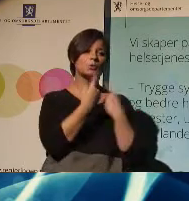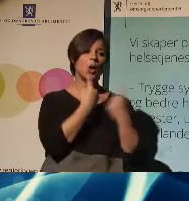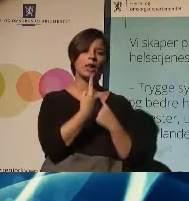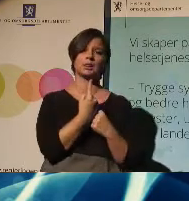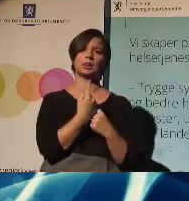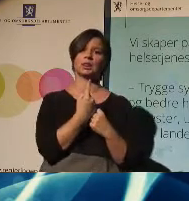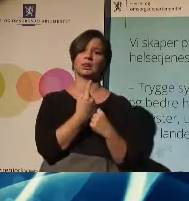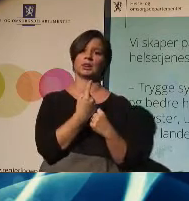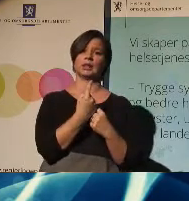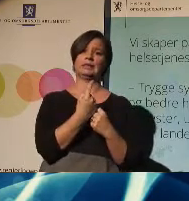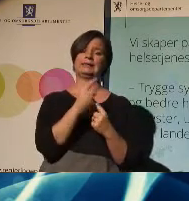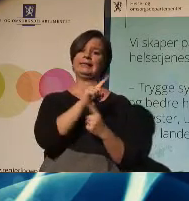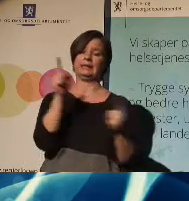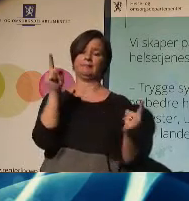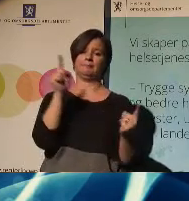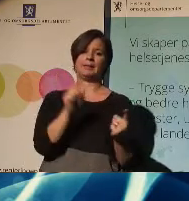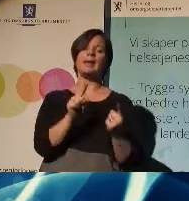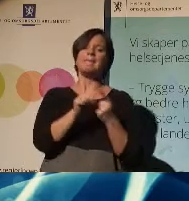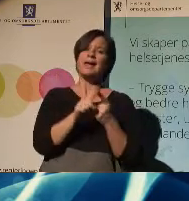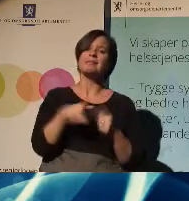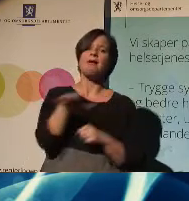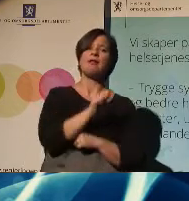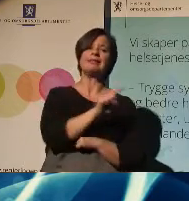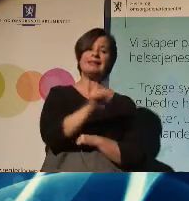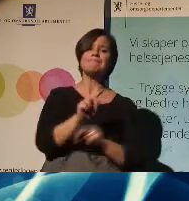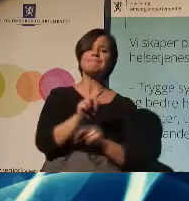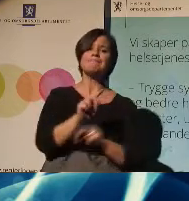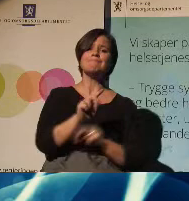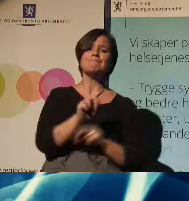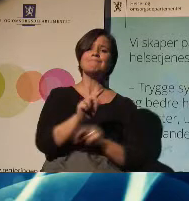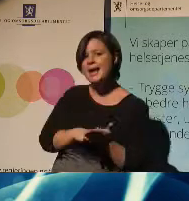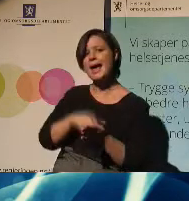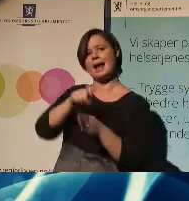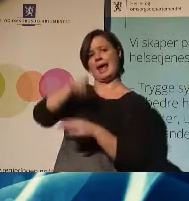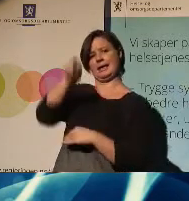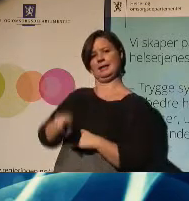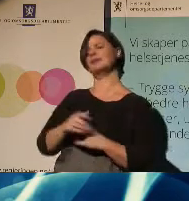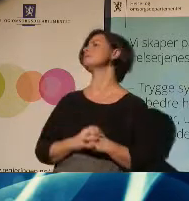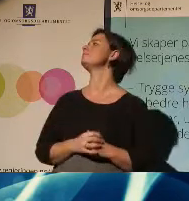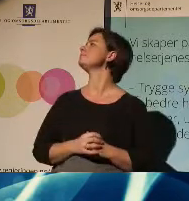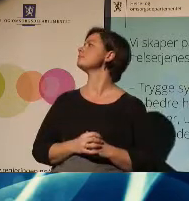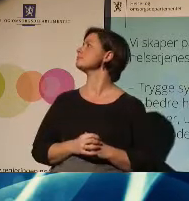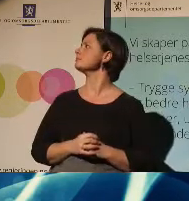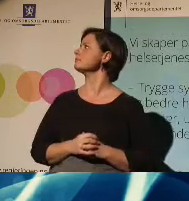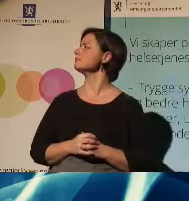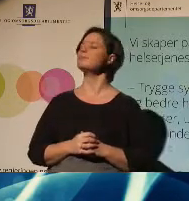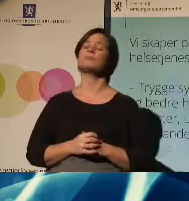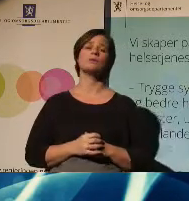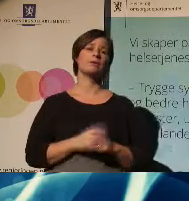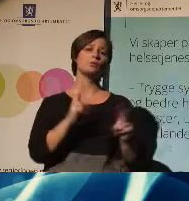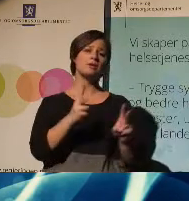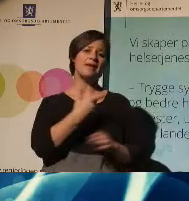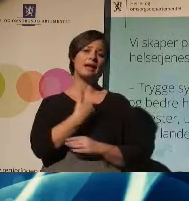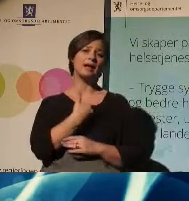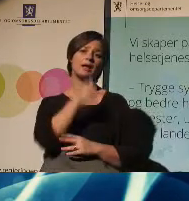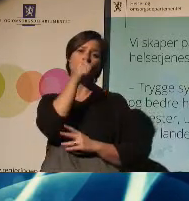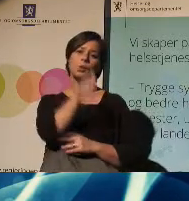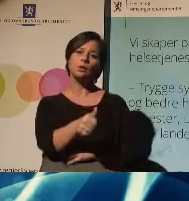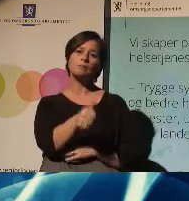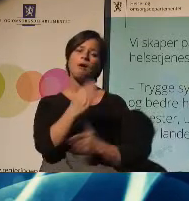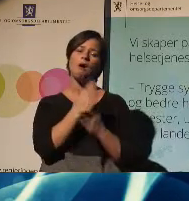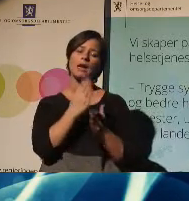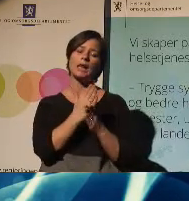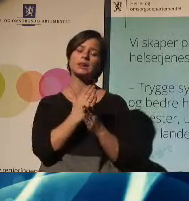less, and almost all of it is spent with your doctor. And you know what was so cool about this study? The outcome